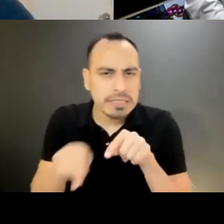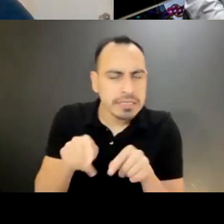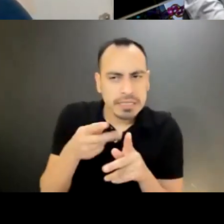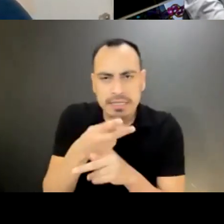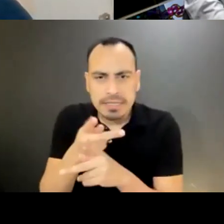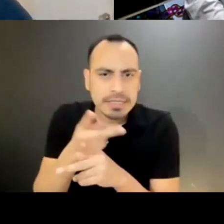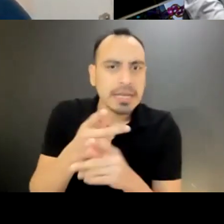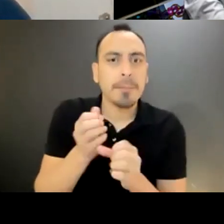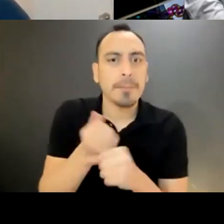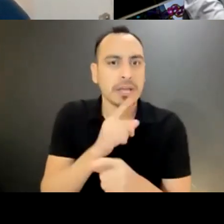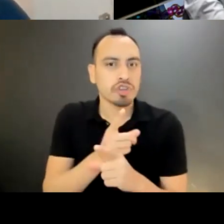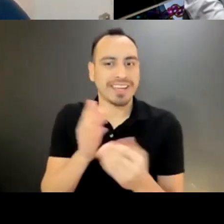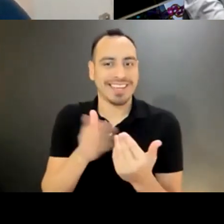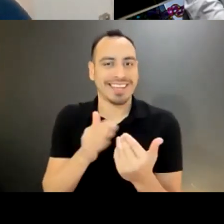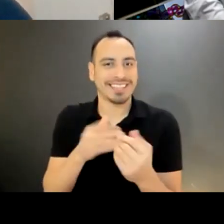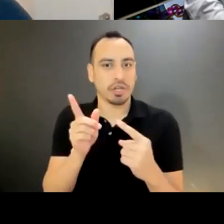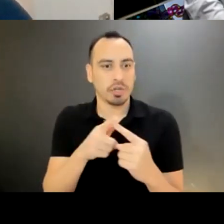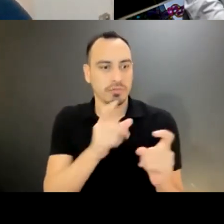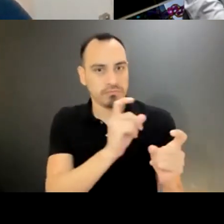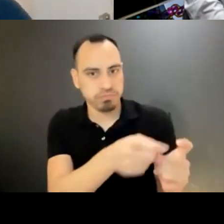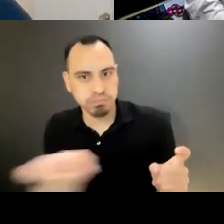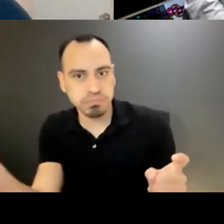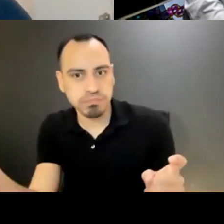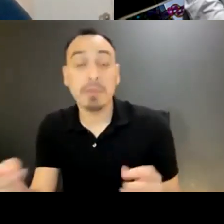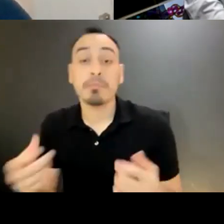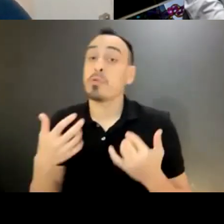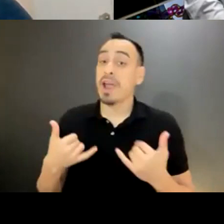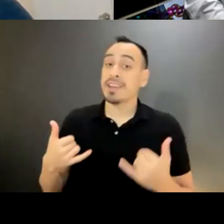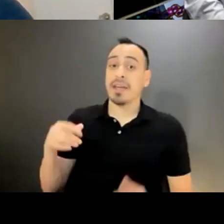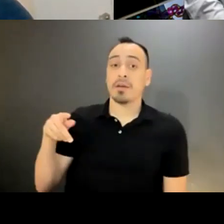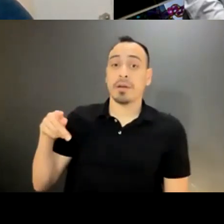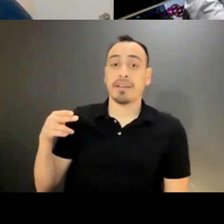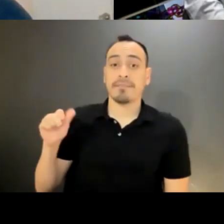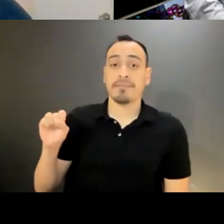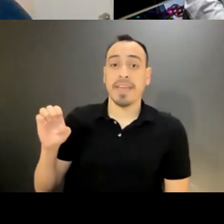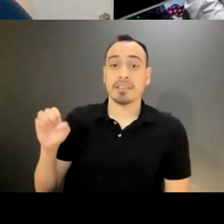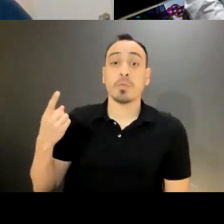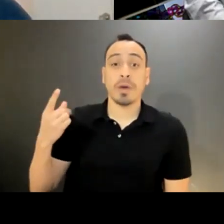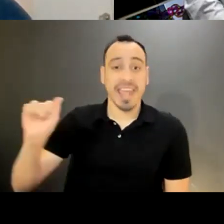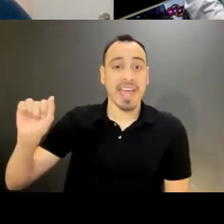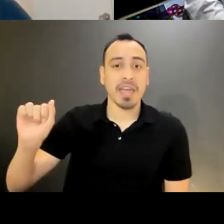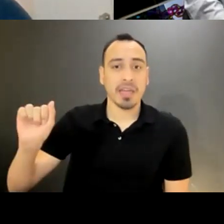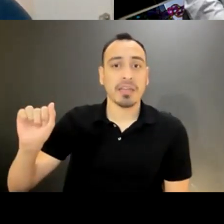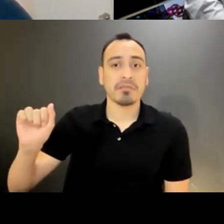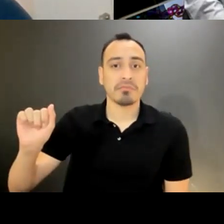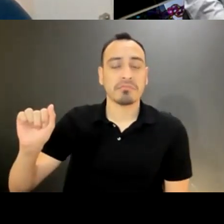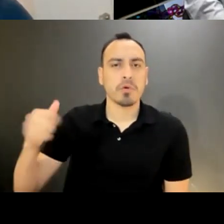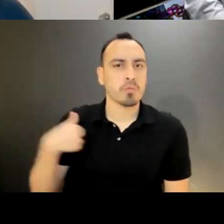through. And right now with phase 1A, we are doing all of the tiers.